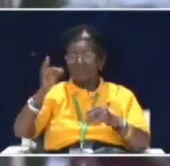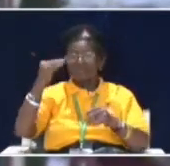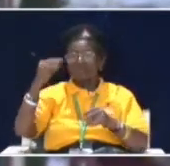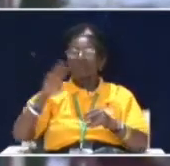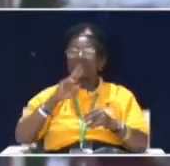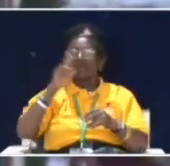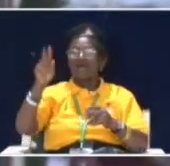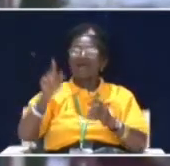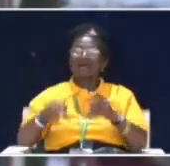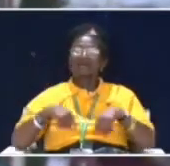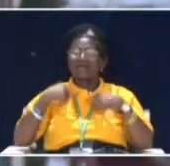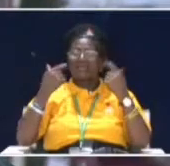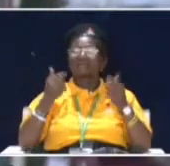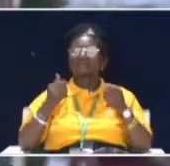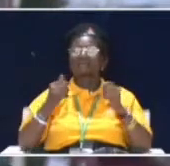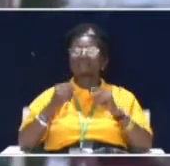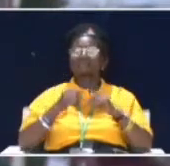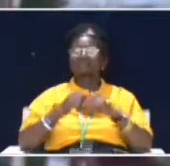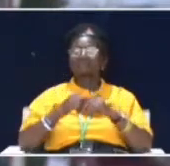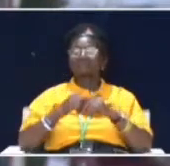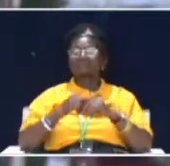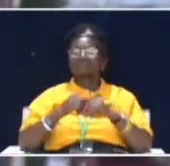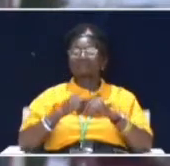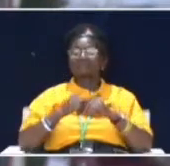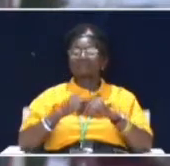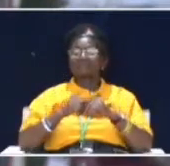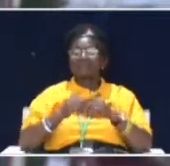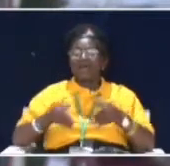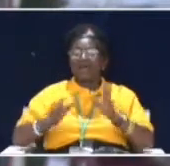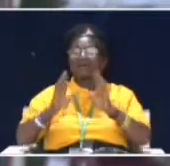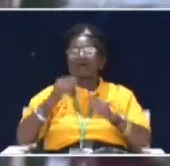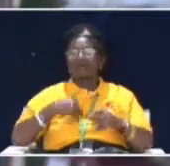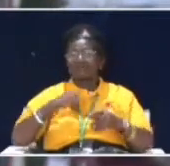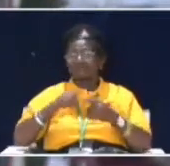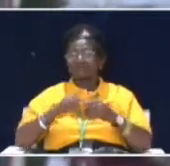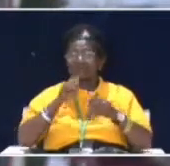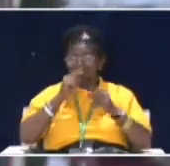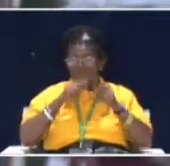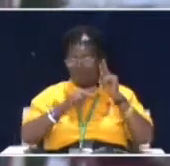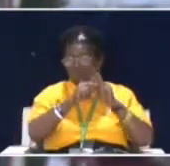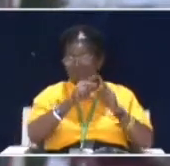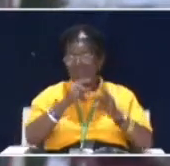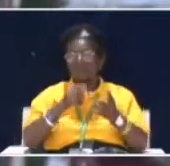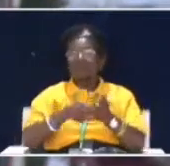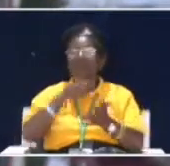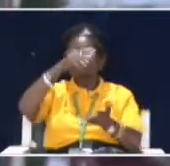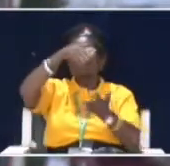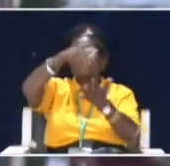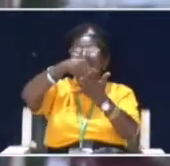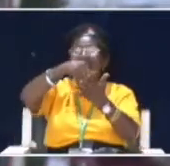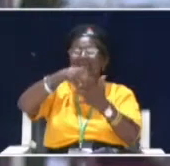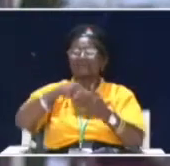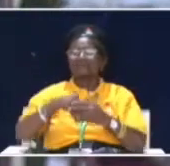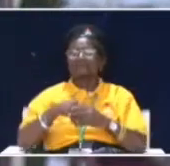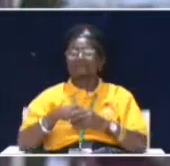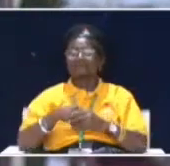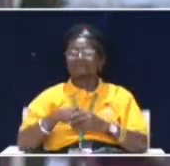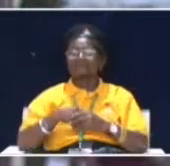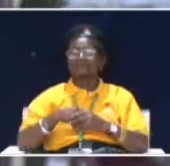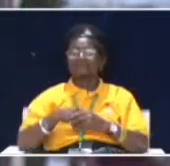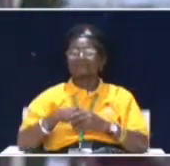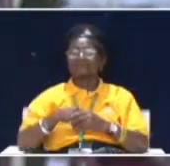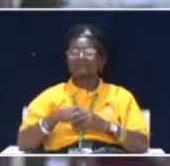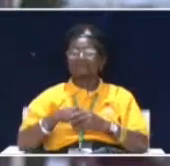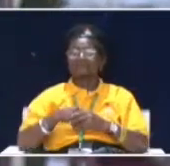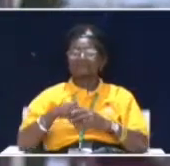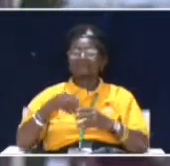aso ayo fun gbogbo yoku ojo aye re. Allow me to prophesy once again. Je ki so tele si enikan lini lekan si.